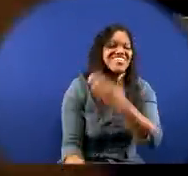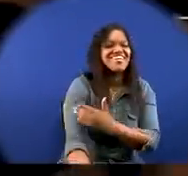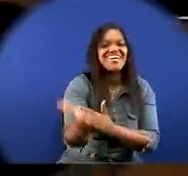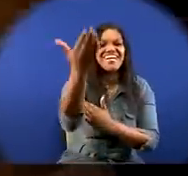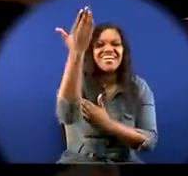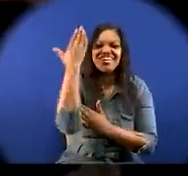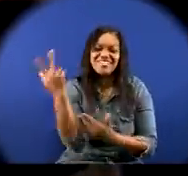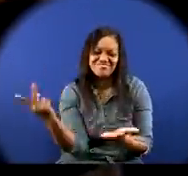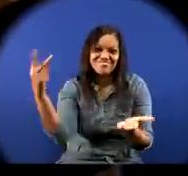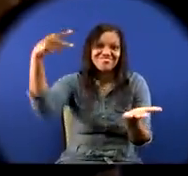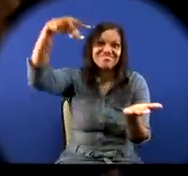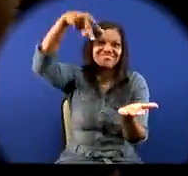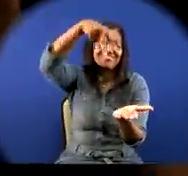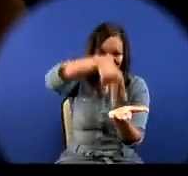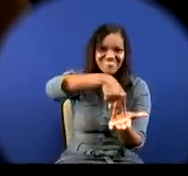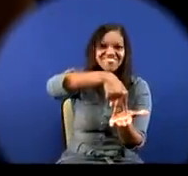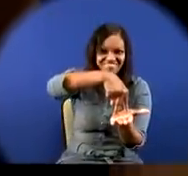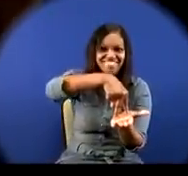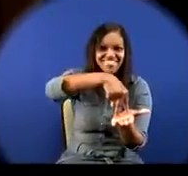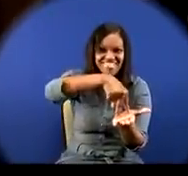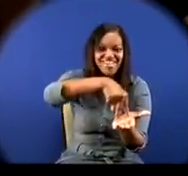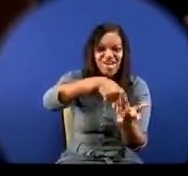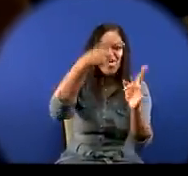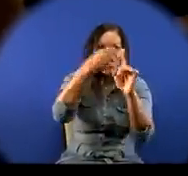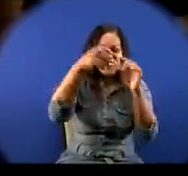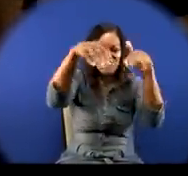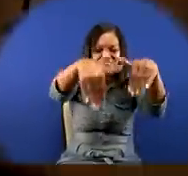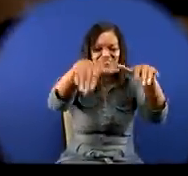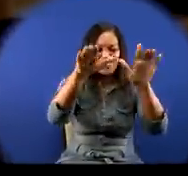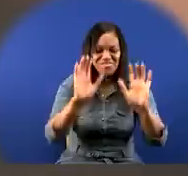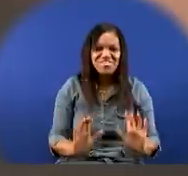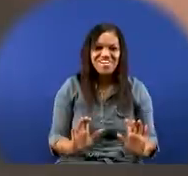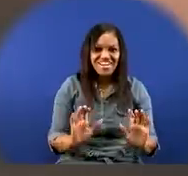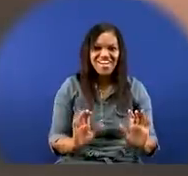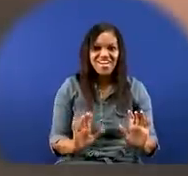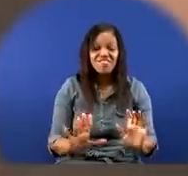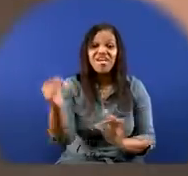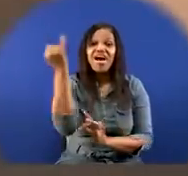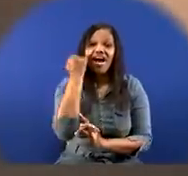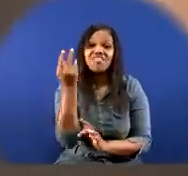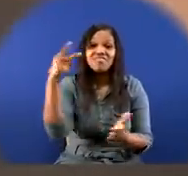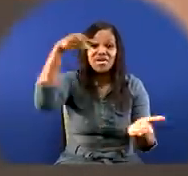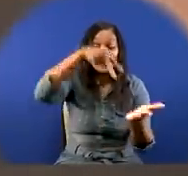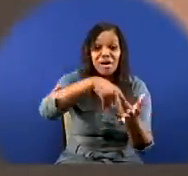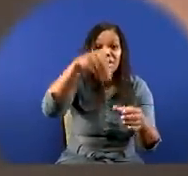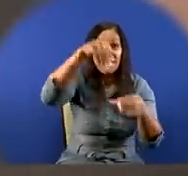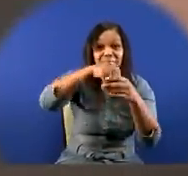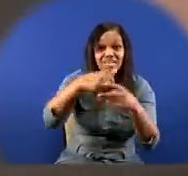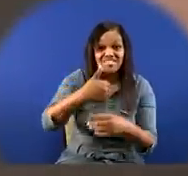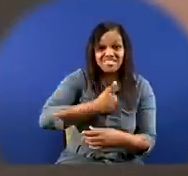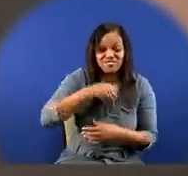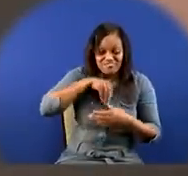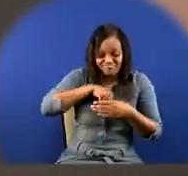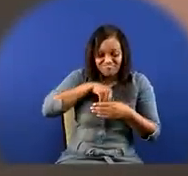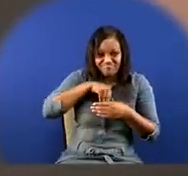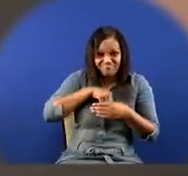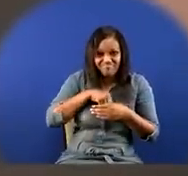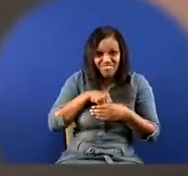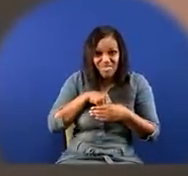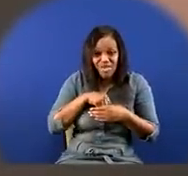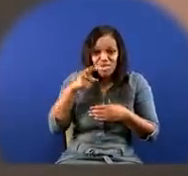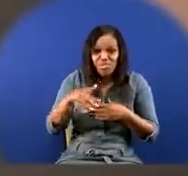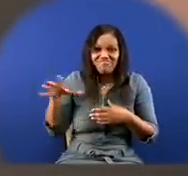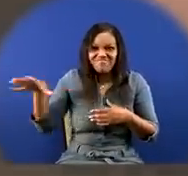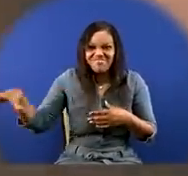he got up from the grave. If he got up in you, why don't you